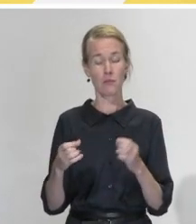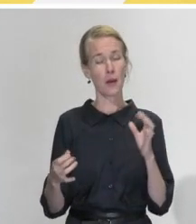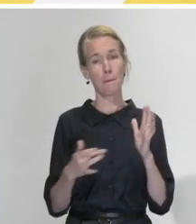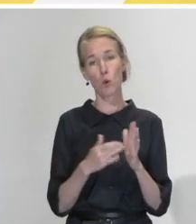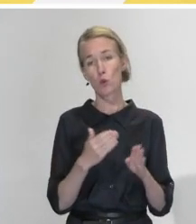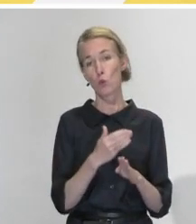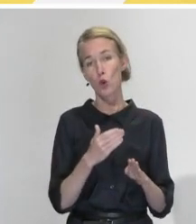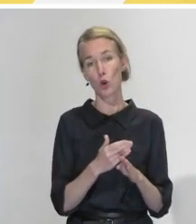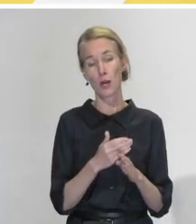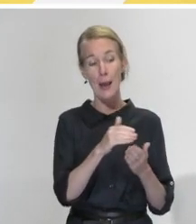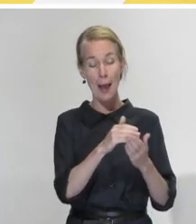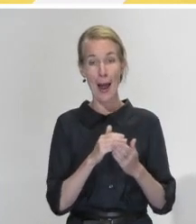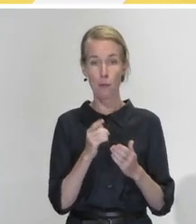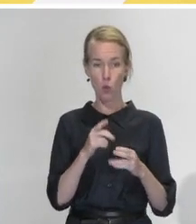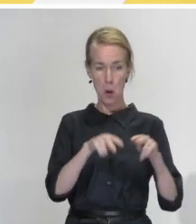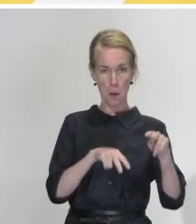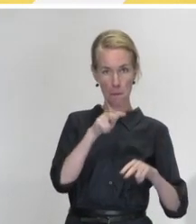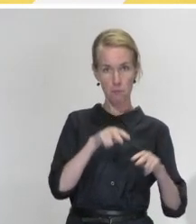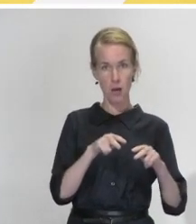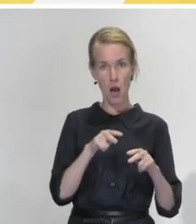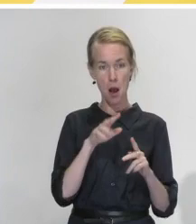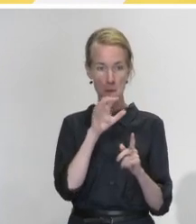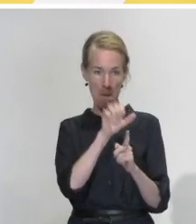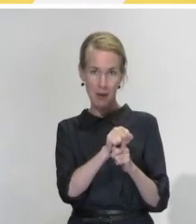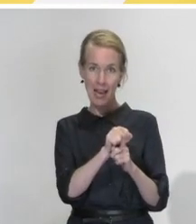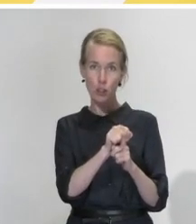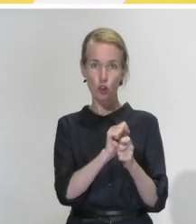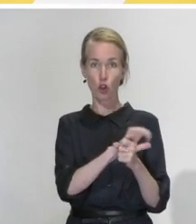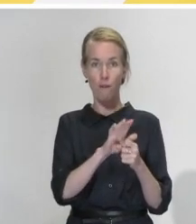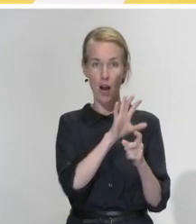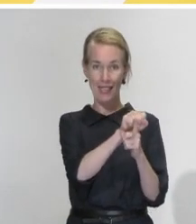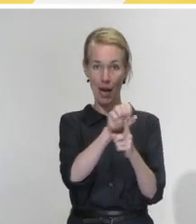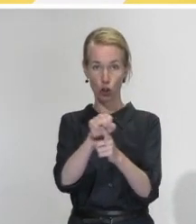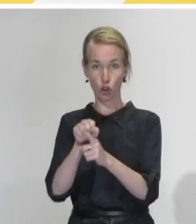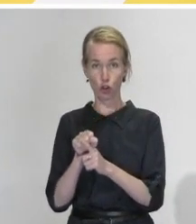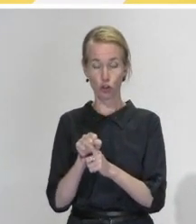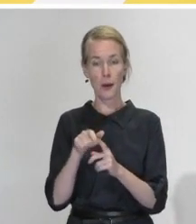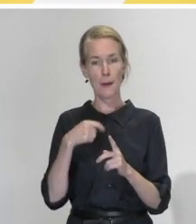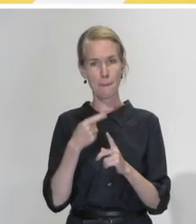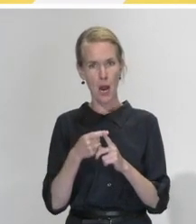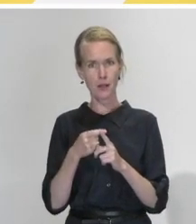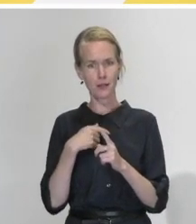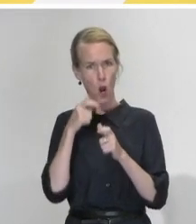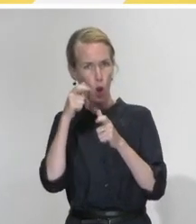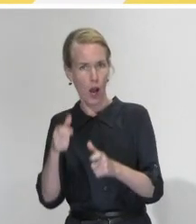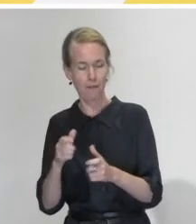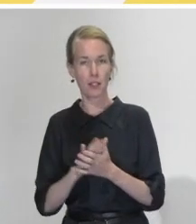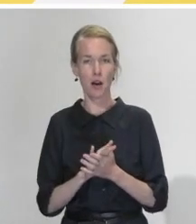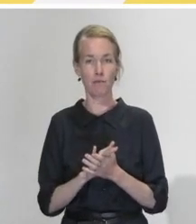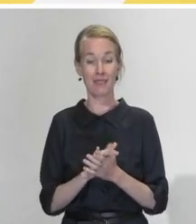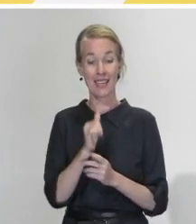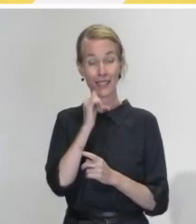and identifying and testing people for COVID-19. So the announcement by the Minister yesterday was for $30